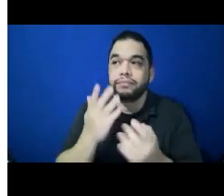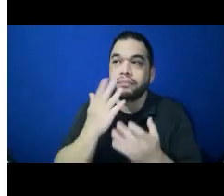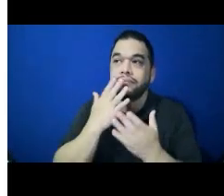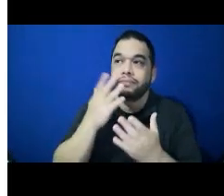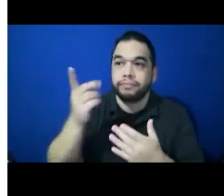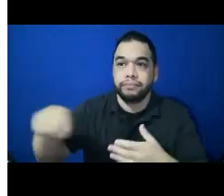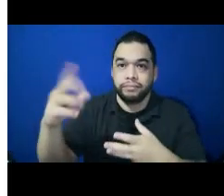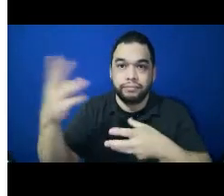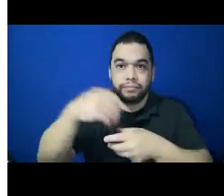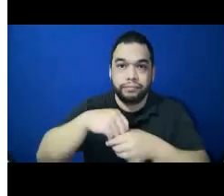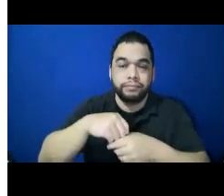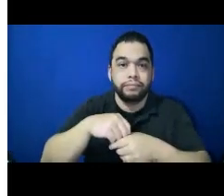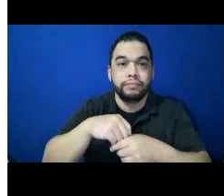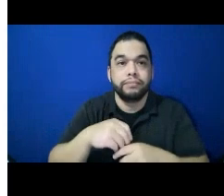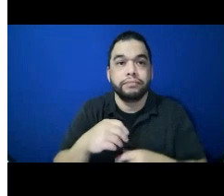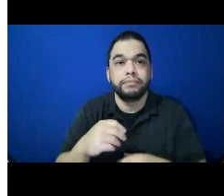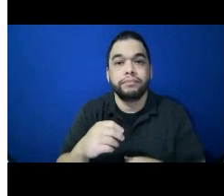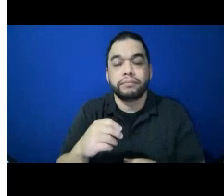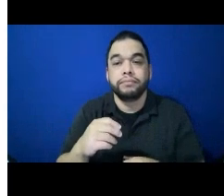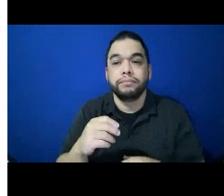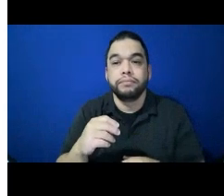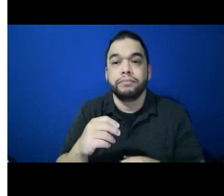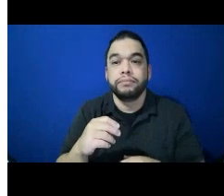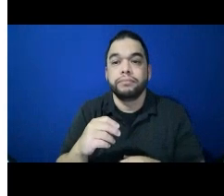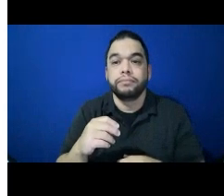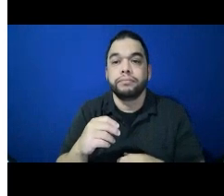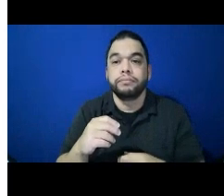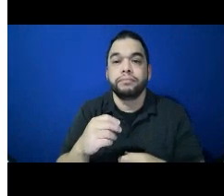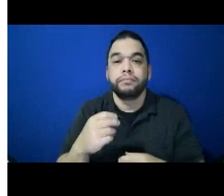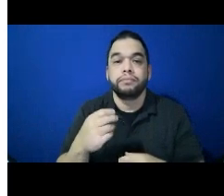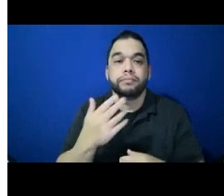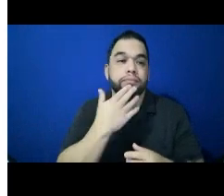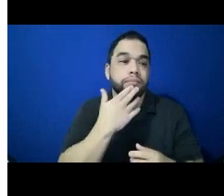our colleagues from Lighthouse. American Sign Language.